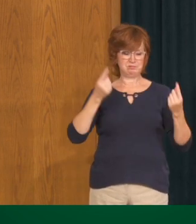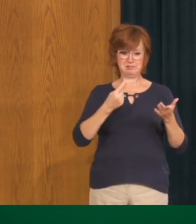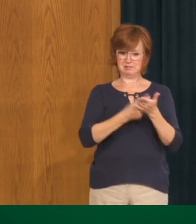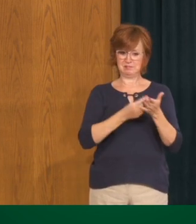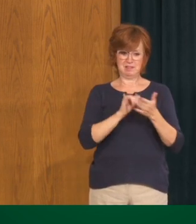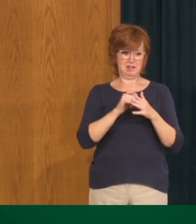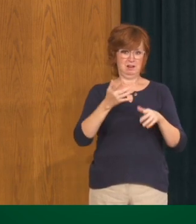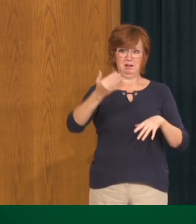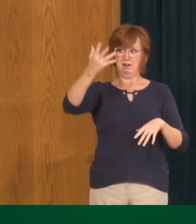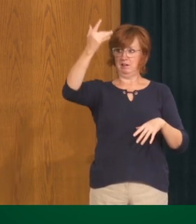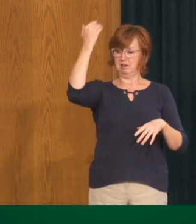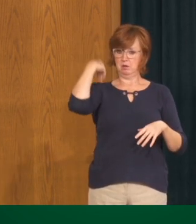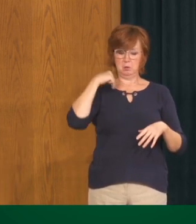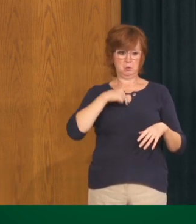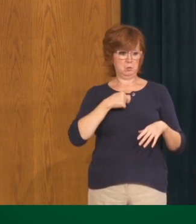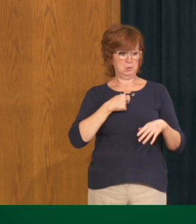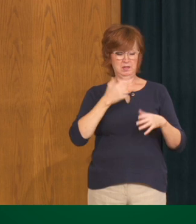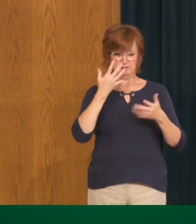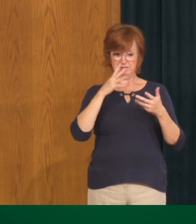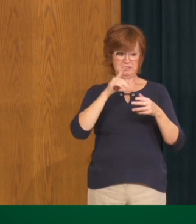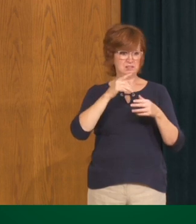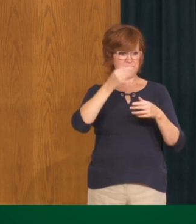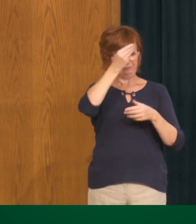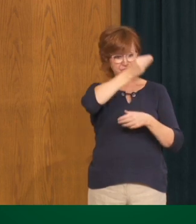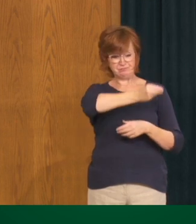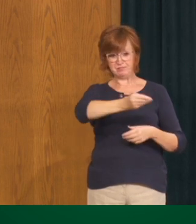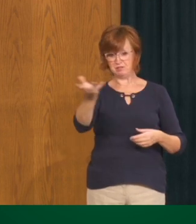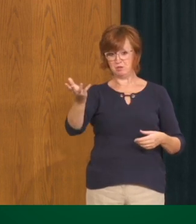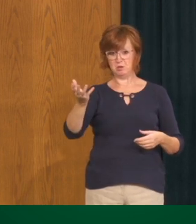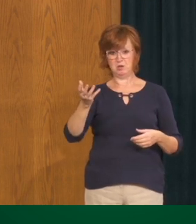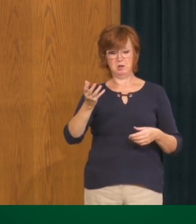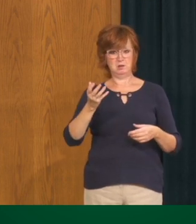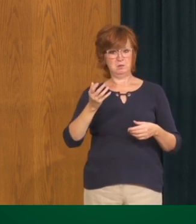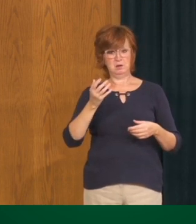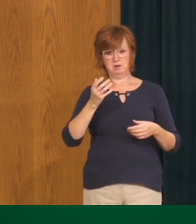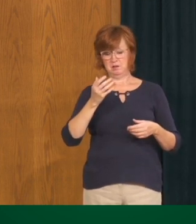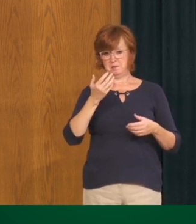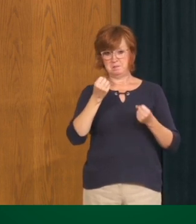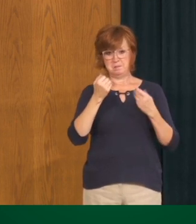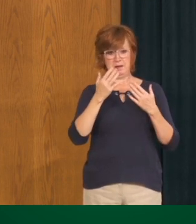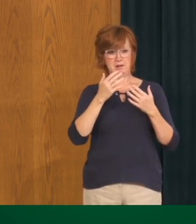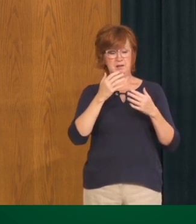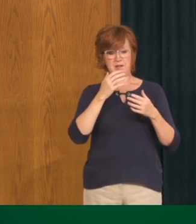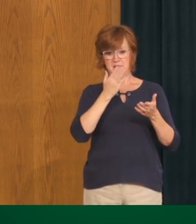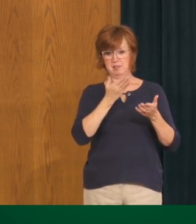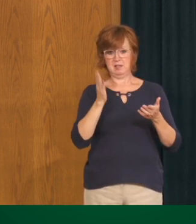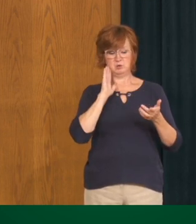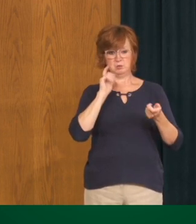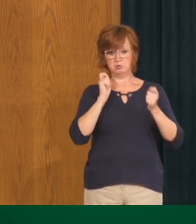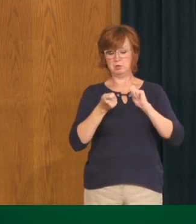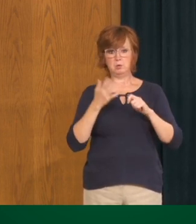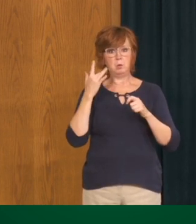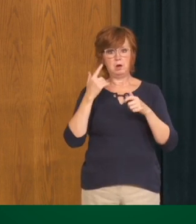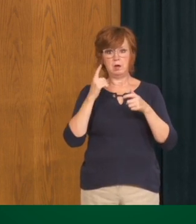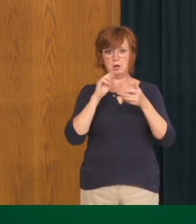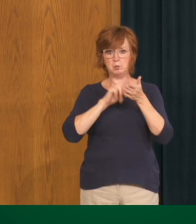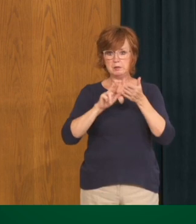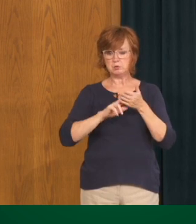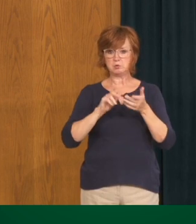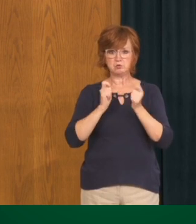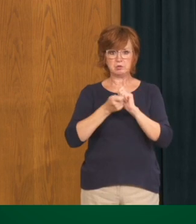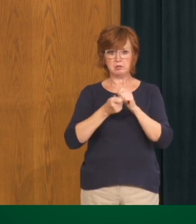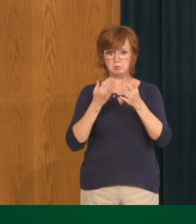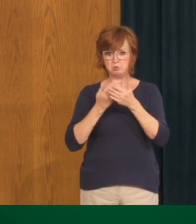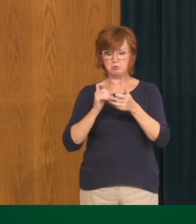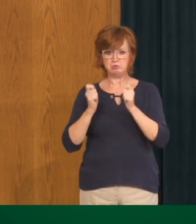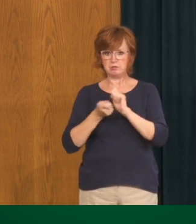I think the recommendations that the Chief Medical Health Officer is making today is simply reflective of that evolution, that things are